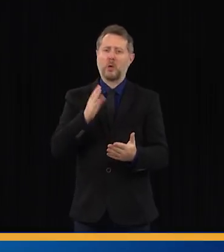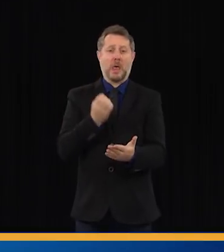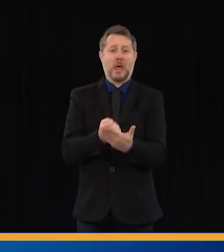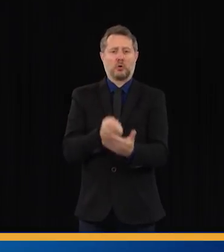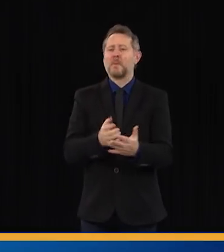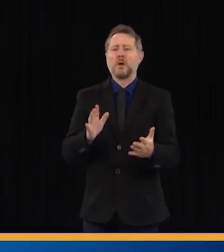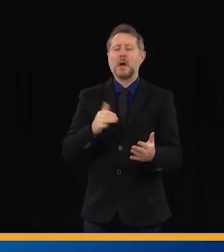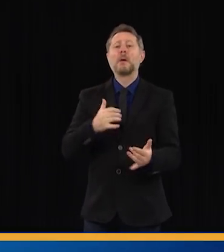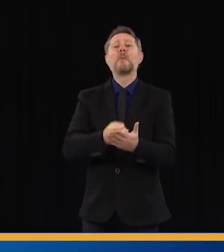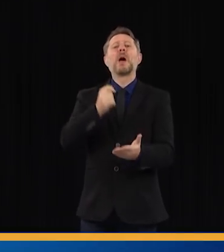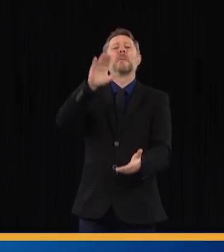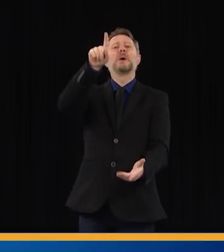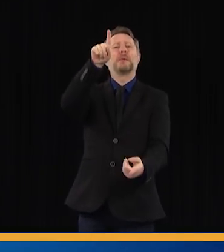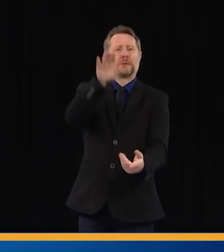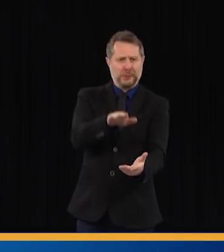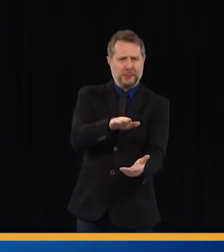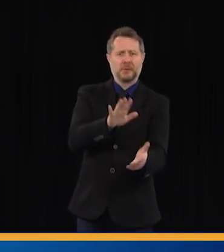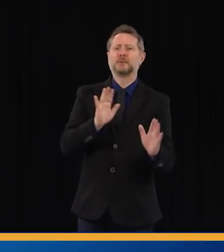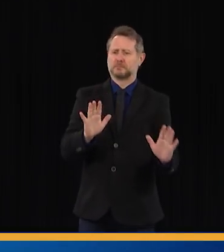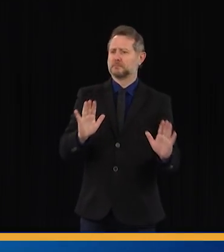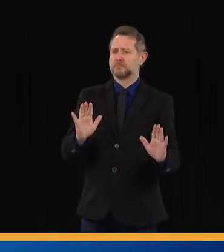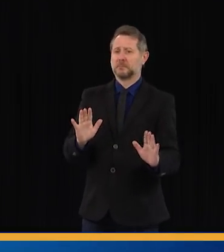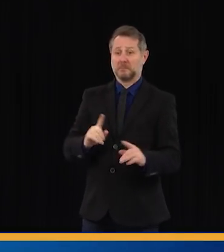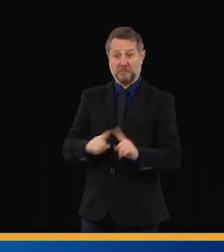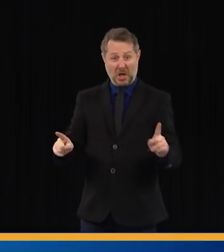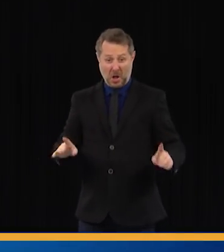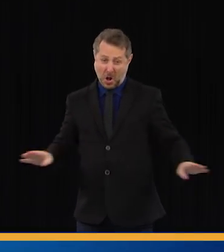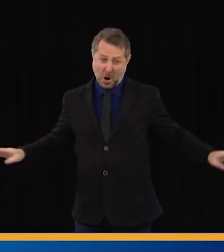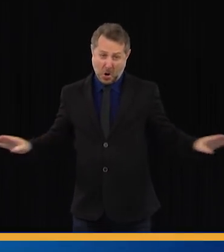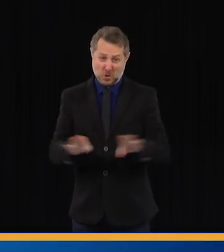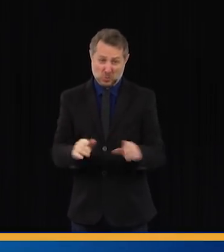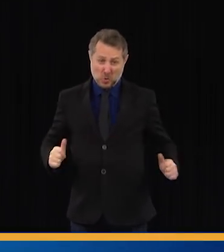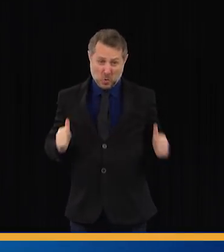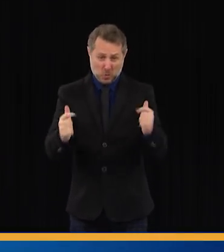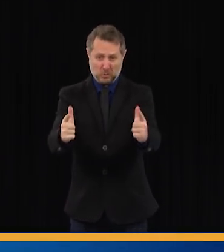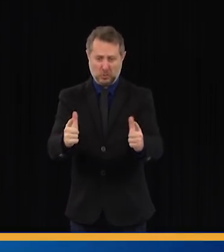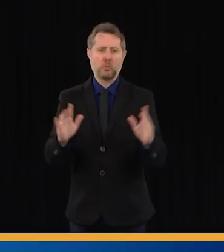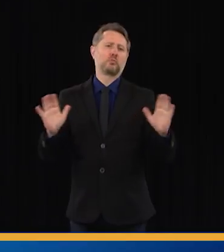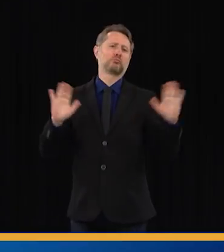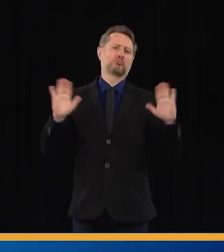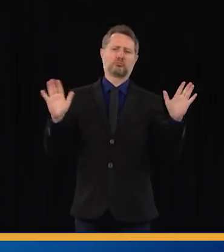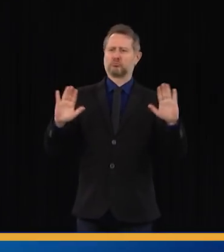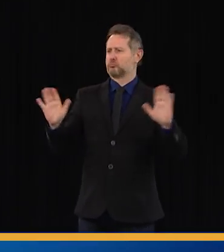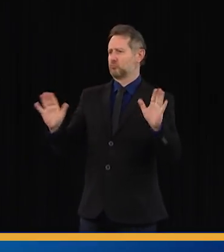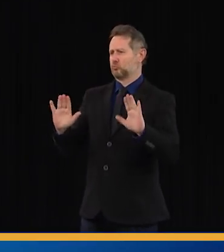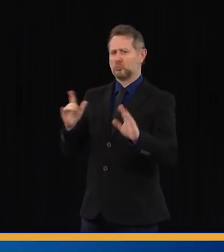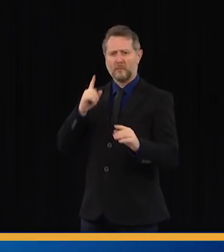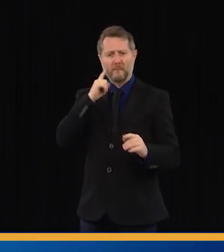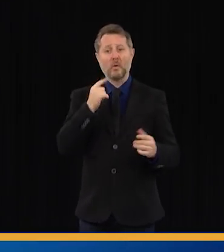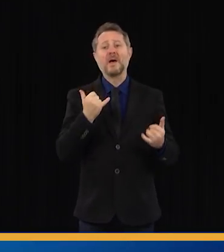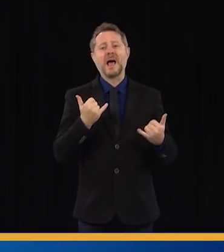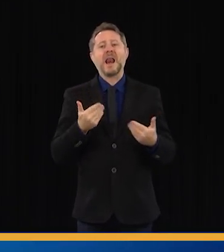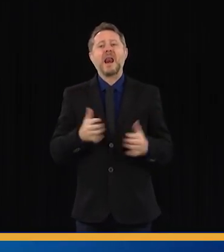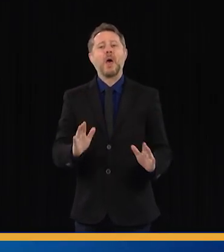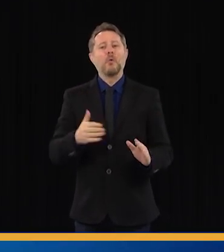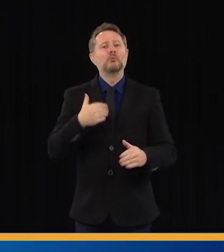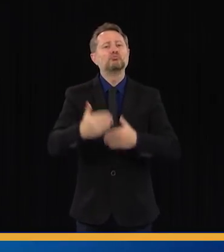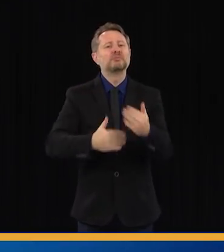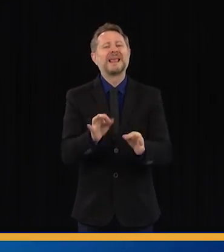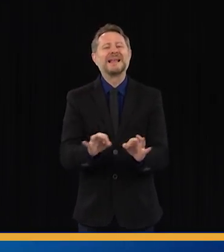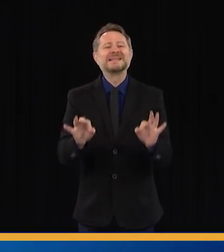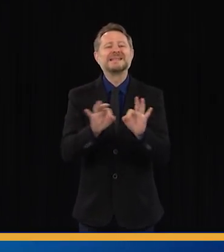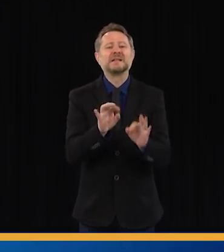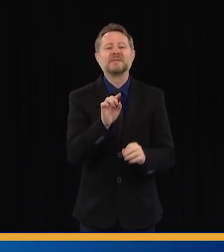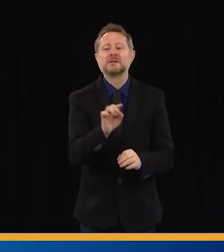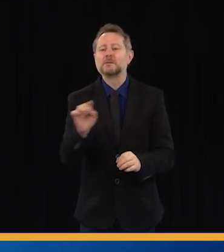way down, and it's just the essential services that have been operating, but the essential